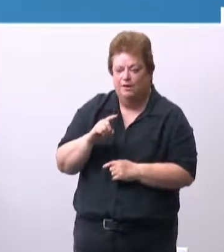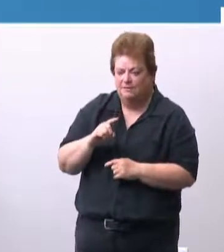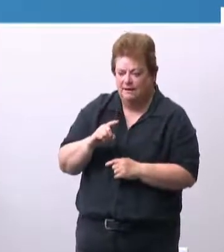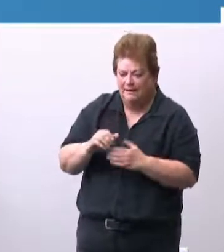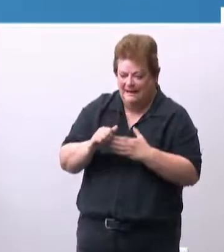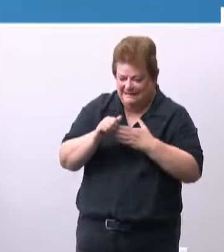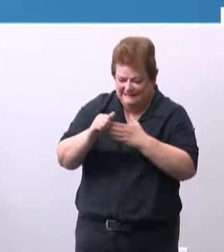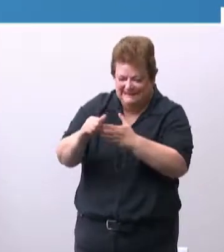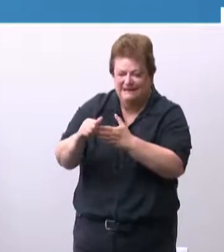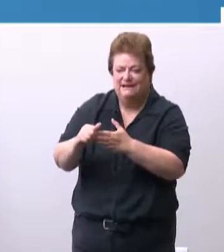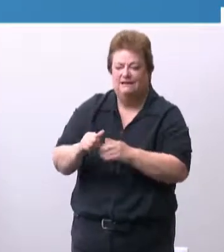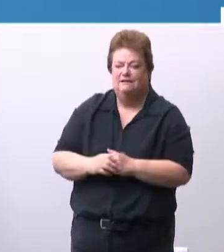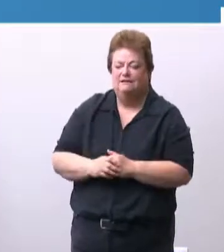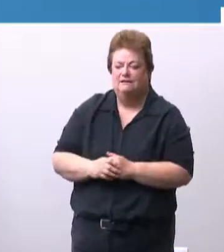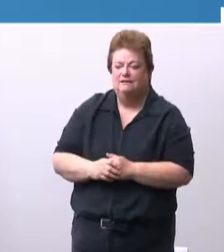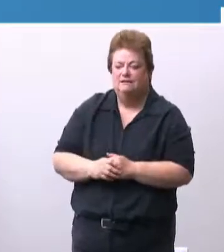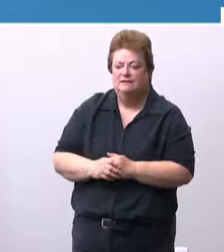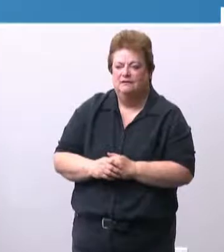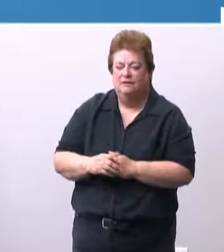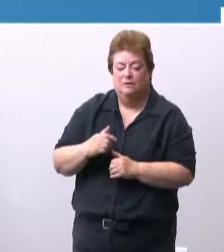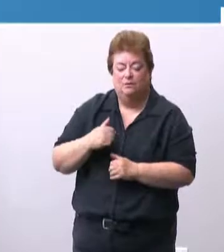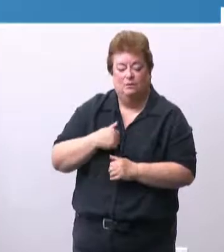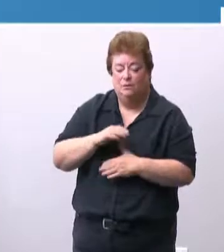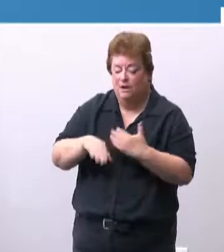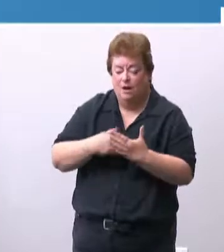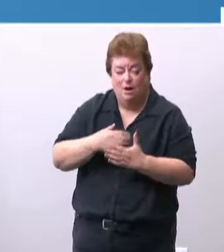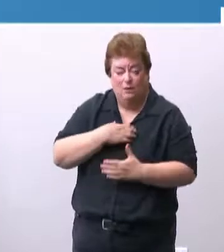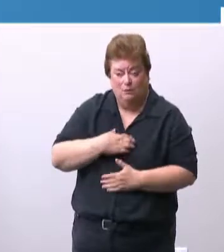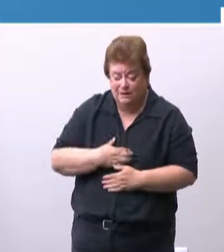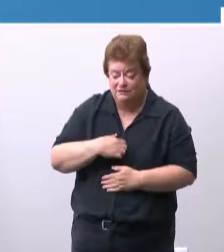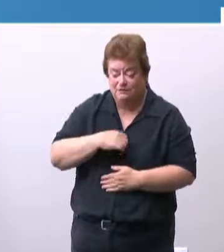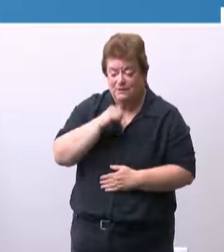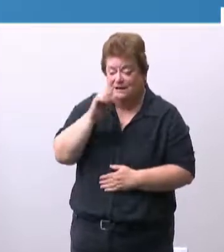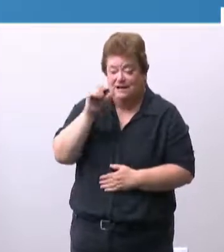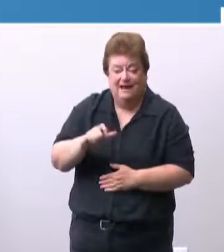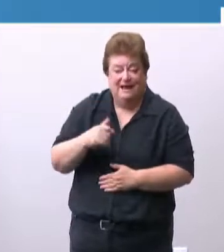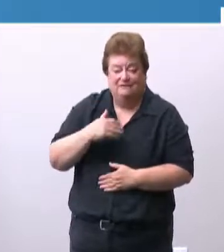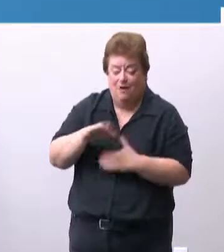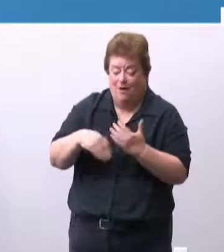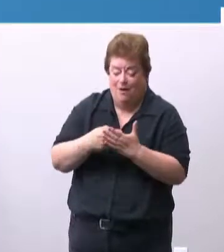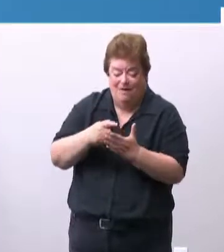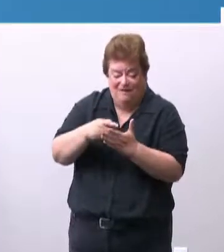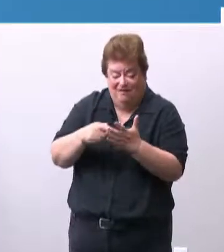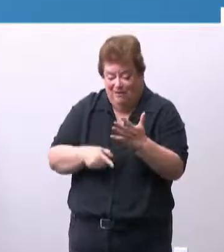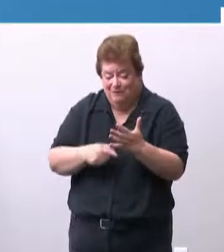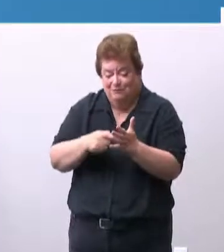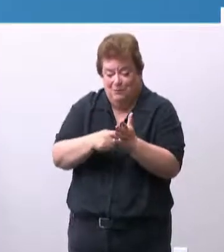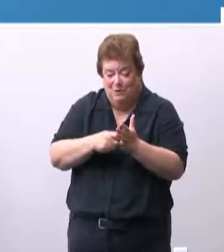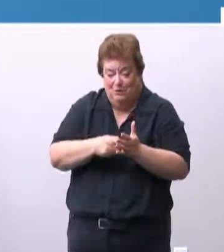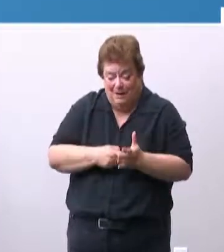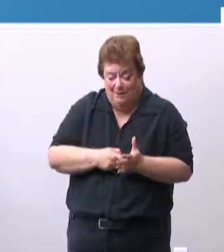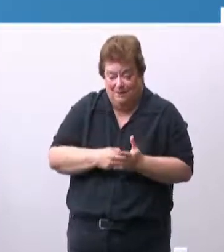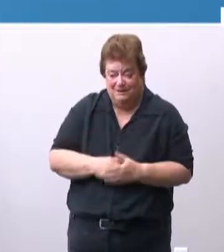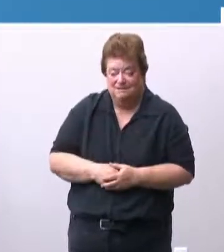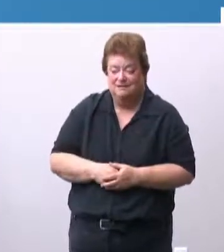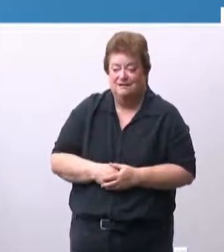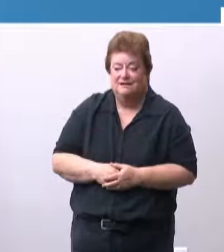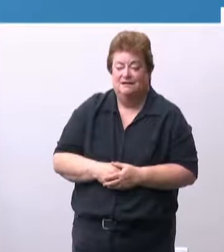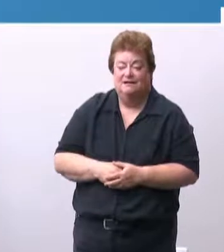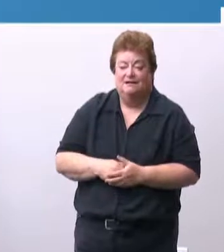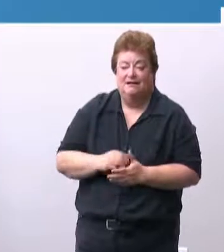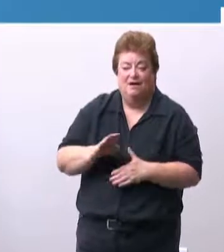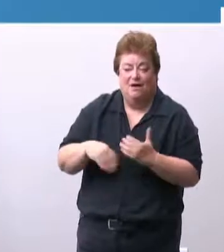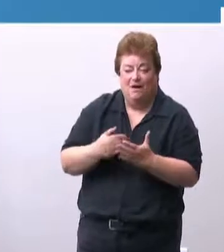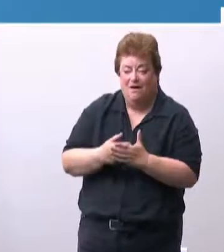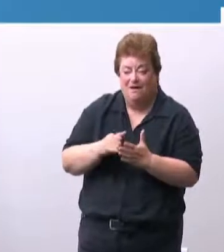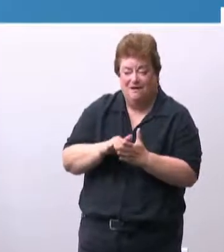this. And while everybody wishes that we would not have restrictions or we wouldn't have mitigation measures that we have